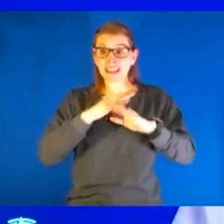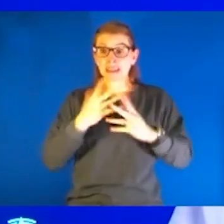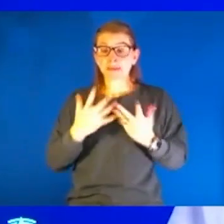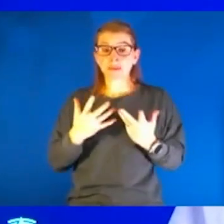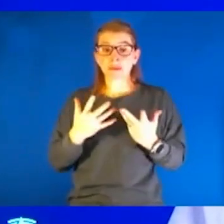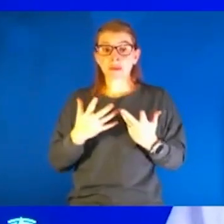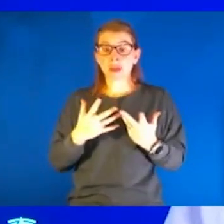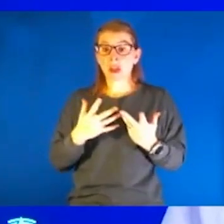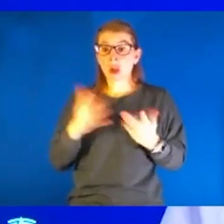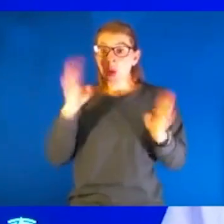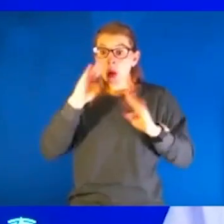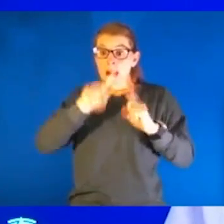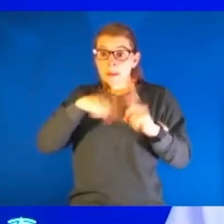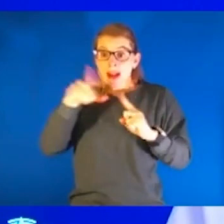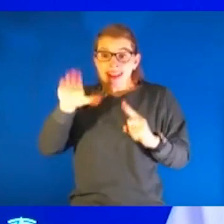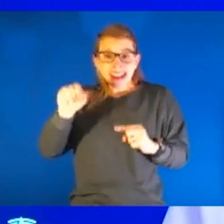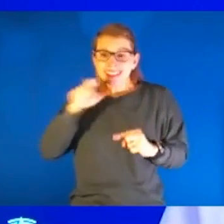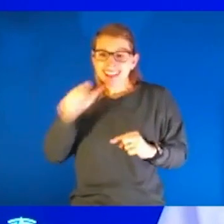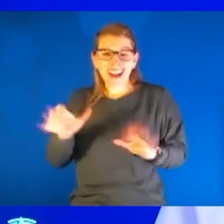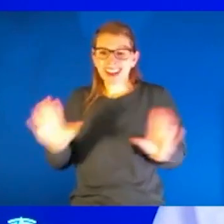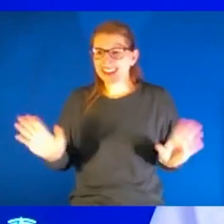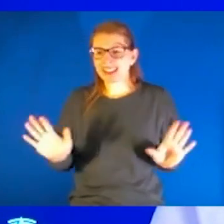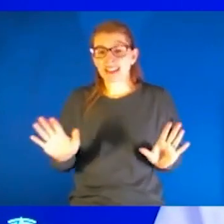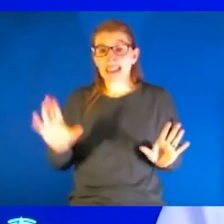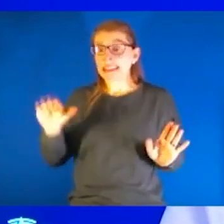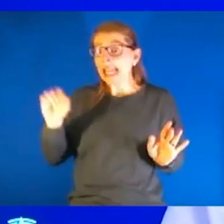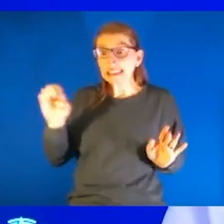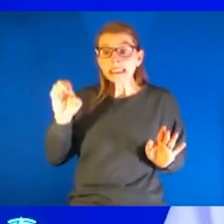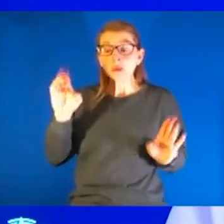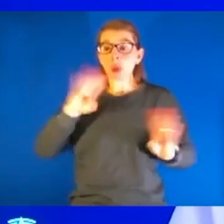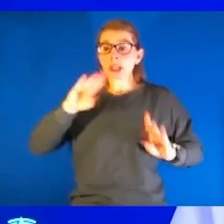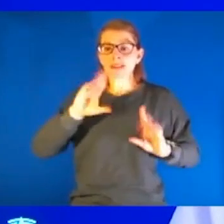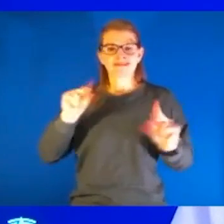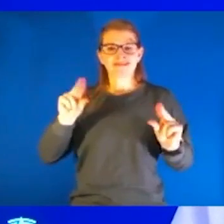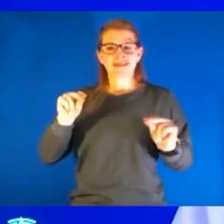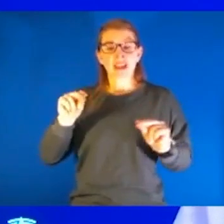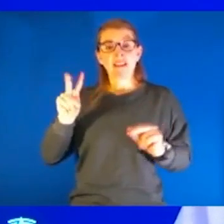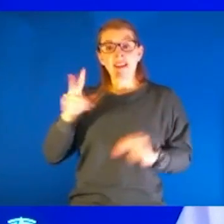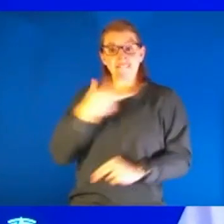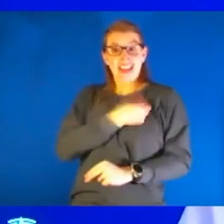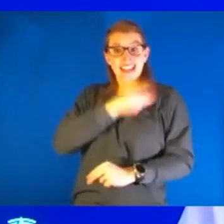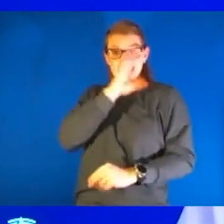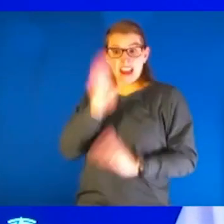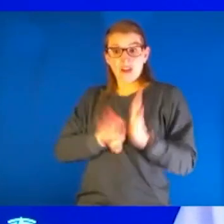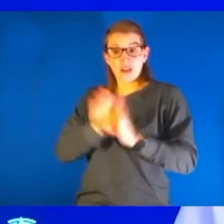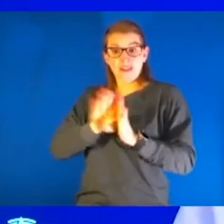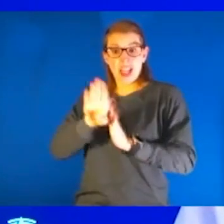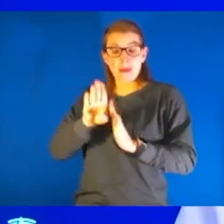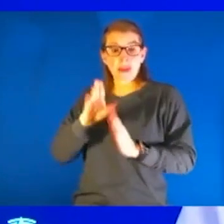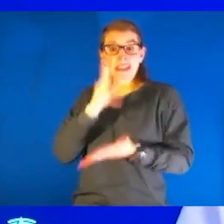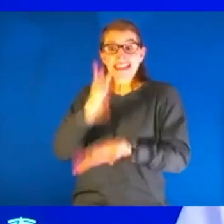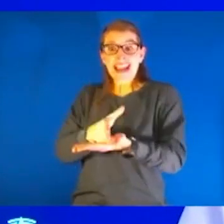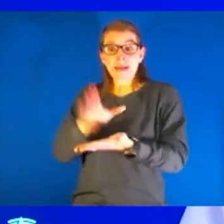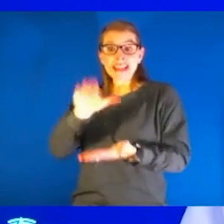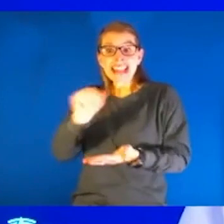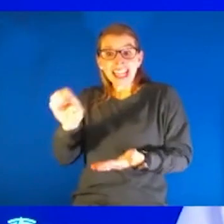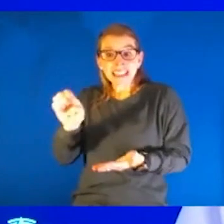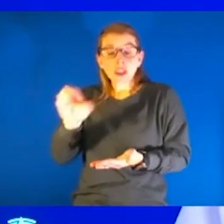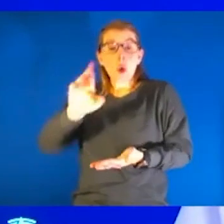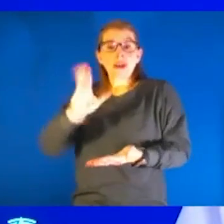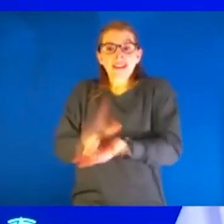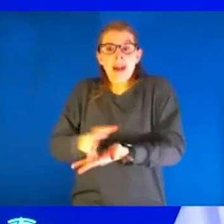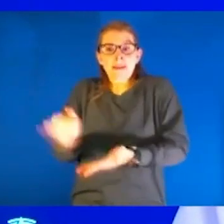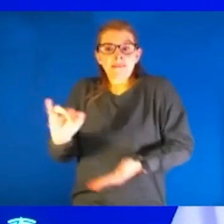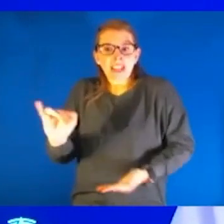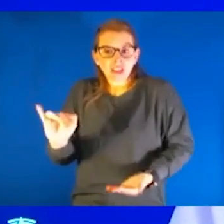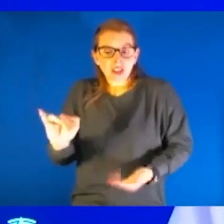the cases. We aren't worried about necessarily the cases. The vaccines were never created to stop cases or an infection. What